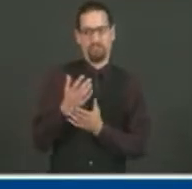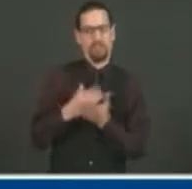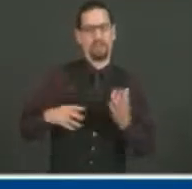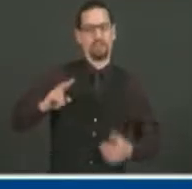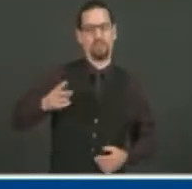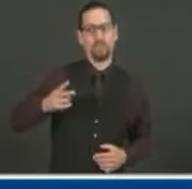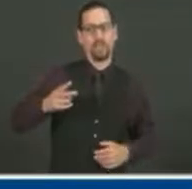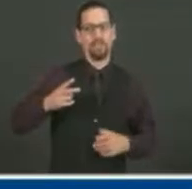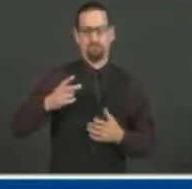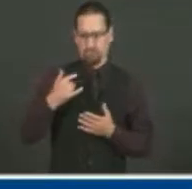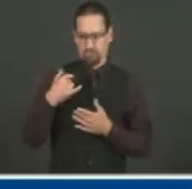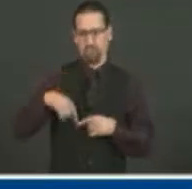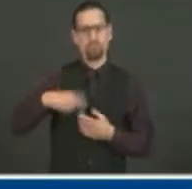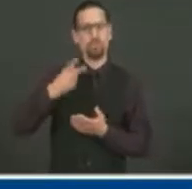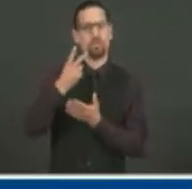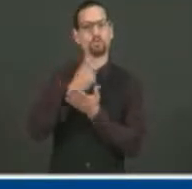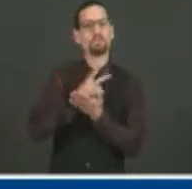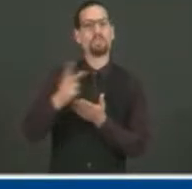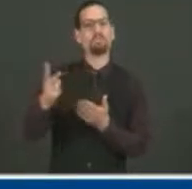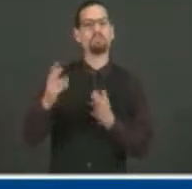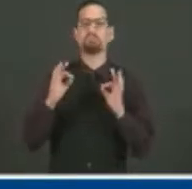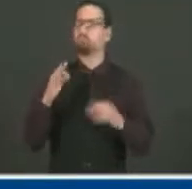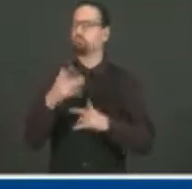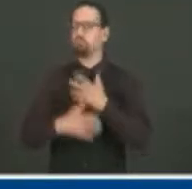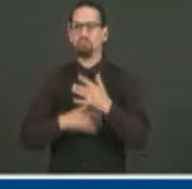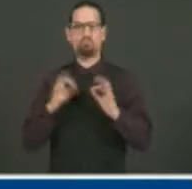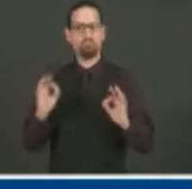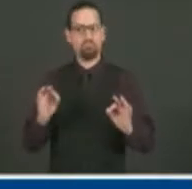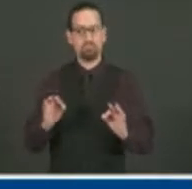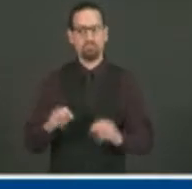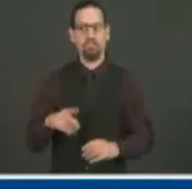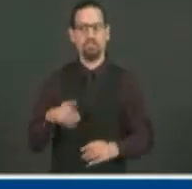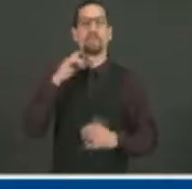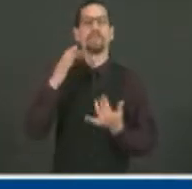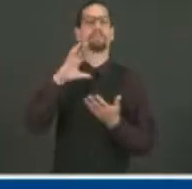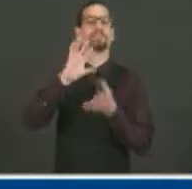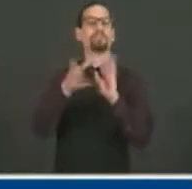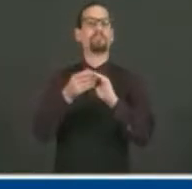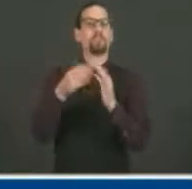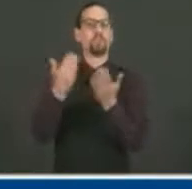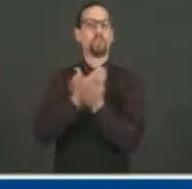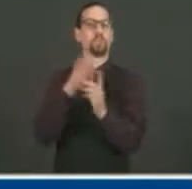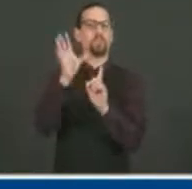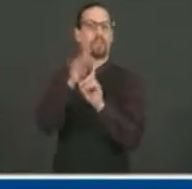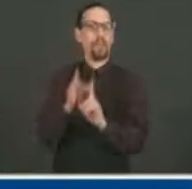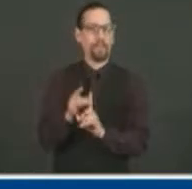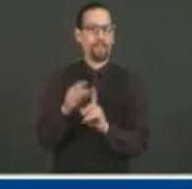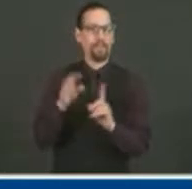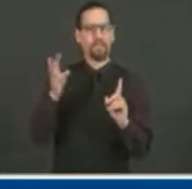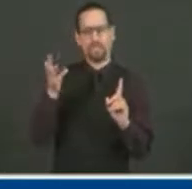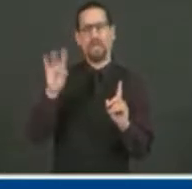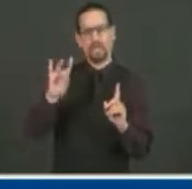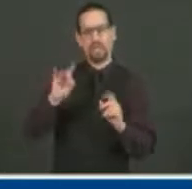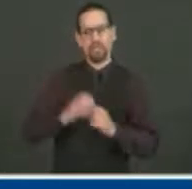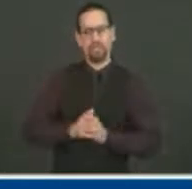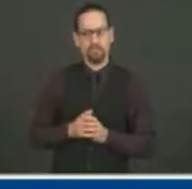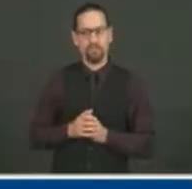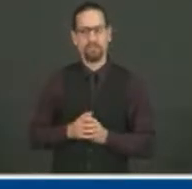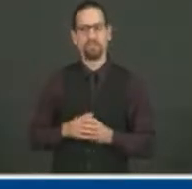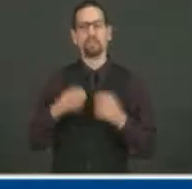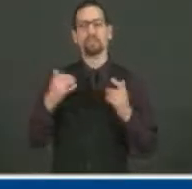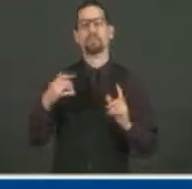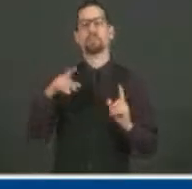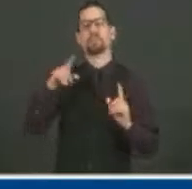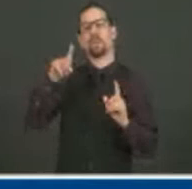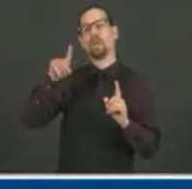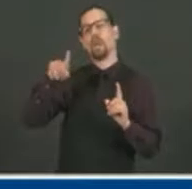2. We have 68 new cases to report. There are currently 123 people with COVID-19 in the